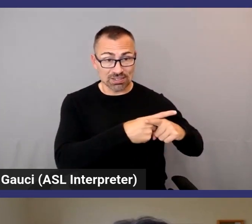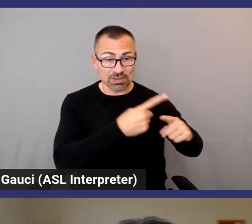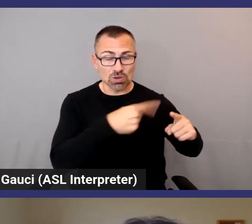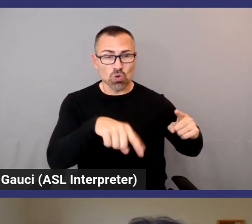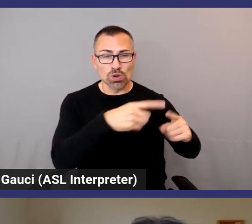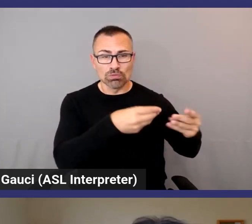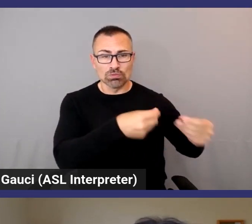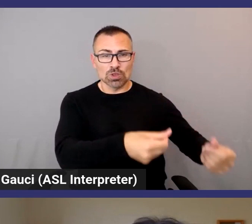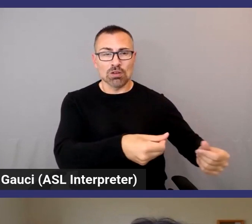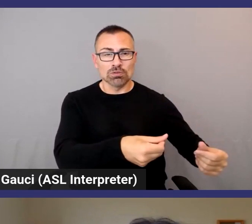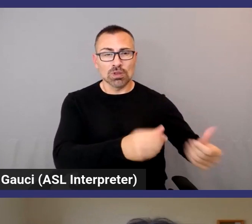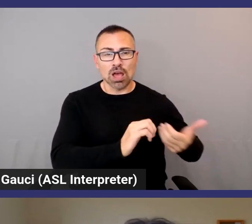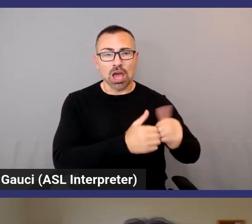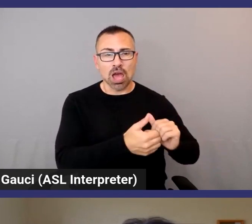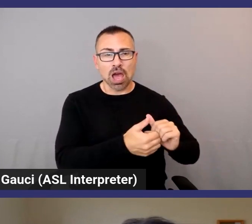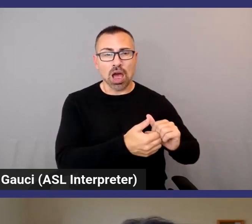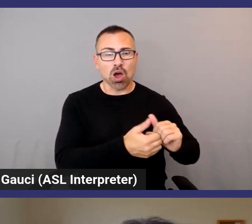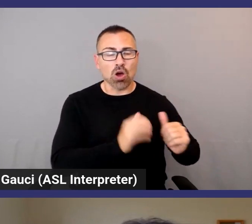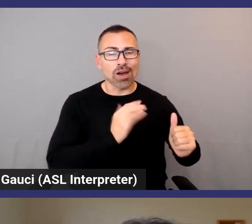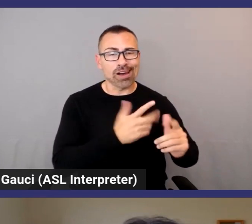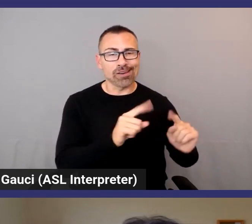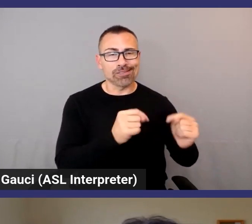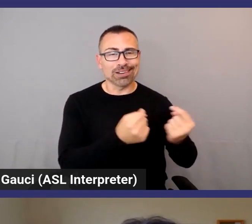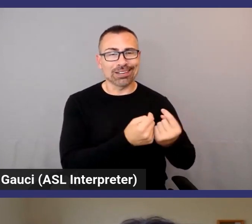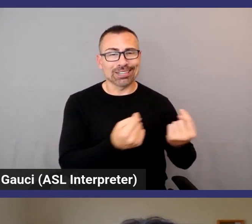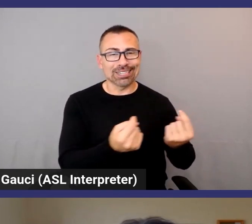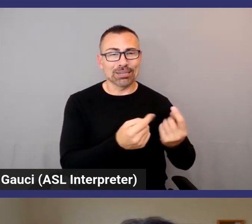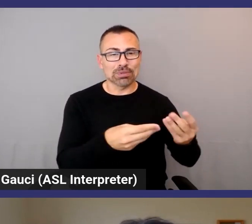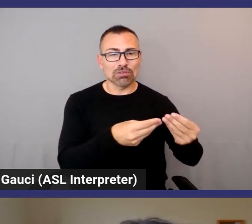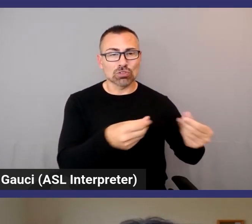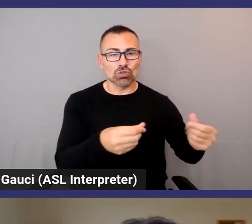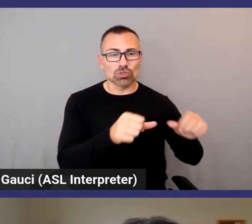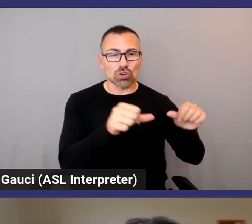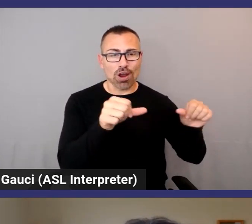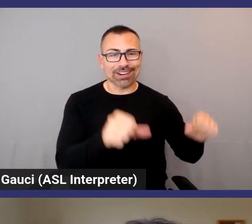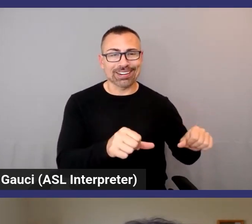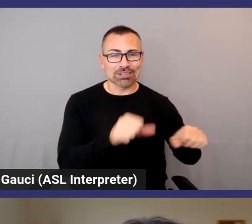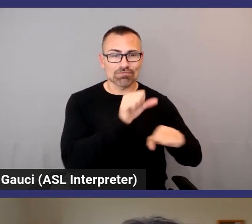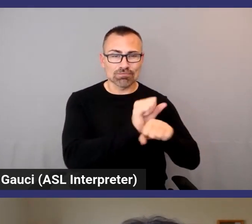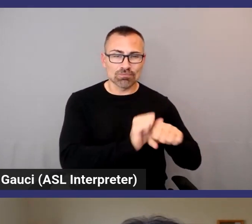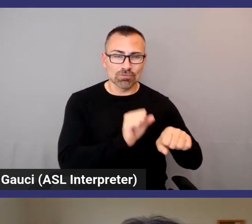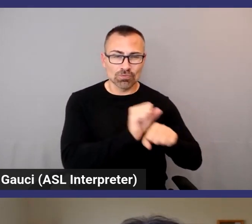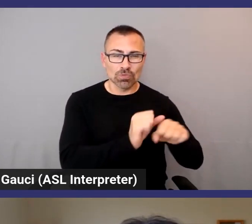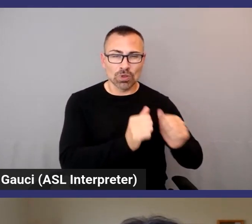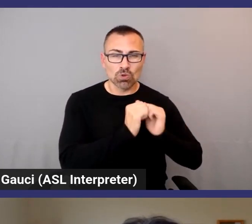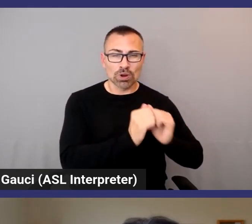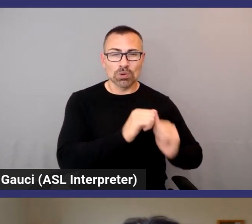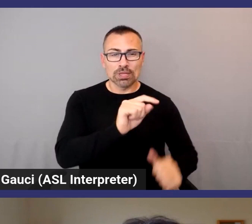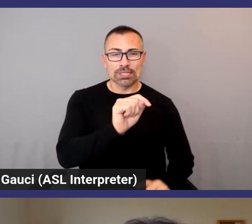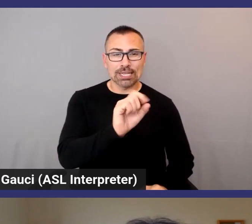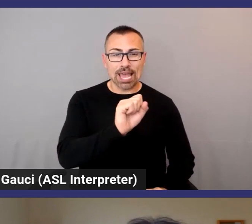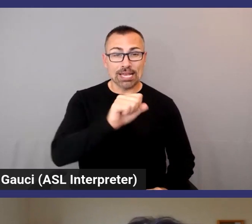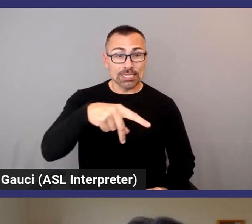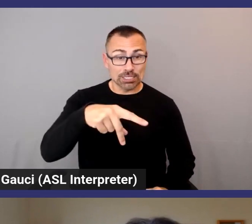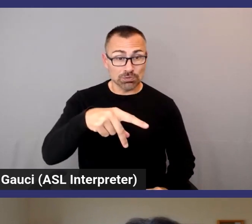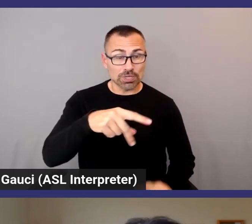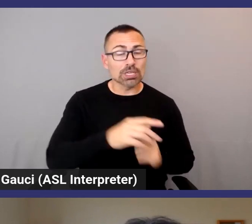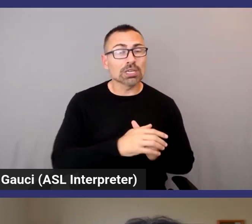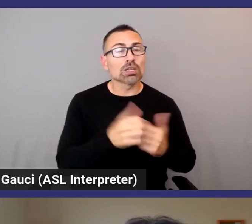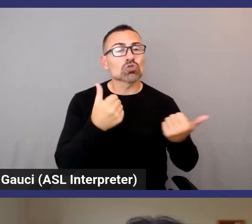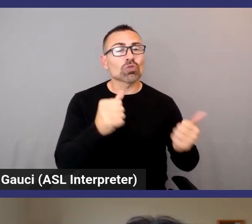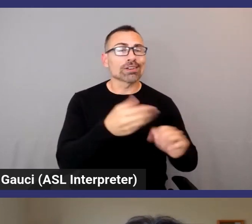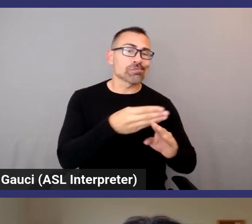it? First of all, our teams of solution architects, they are working with the CSPs in